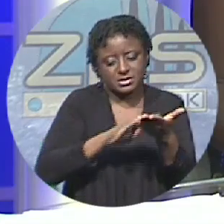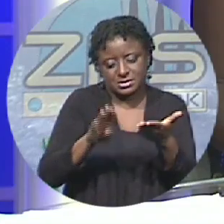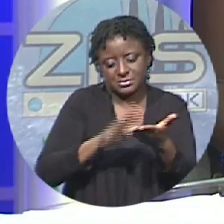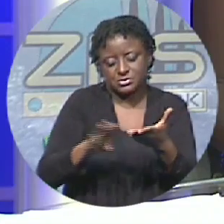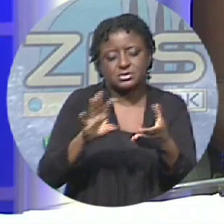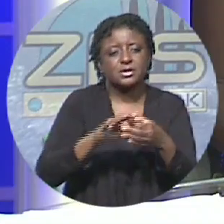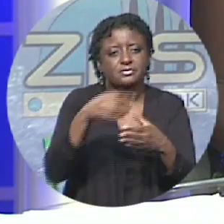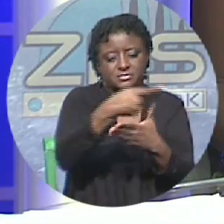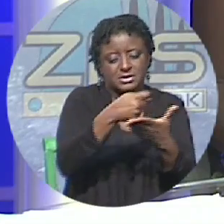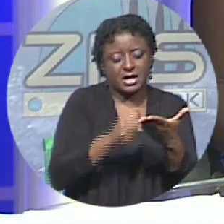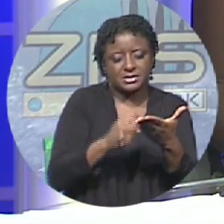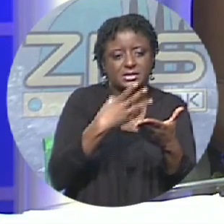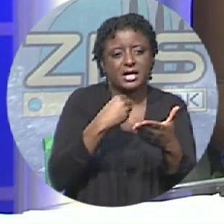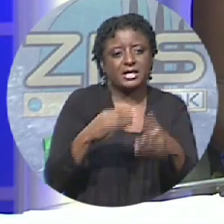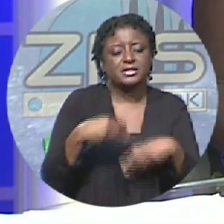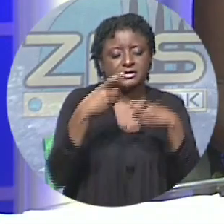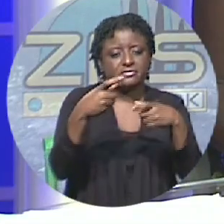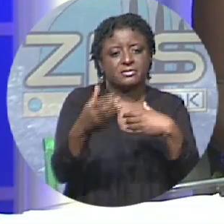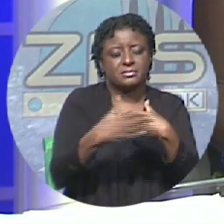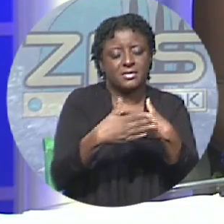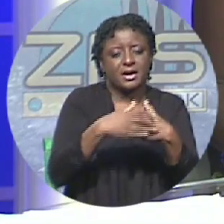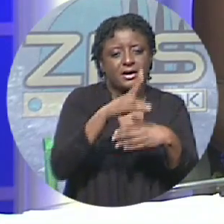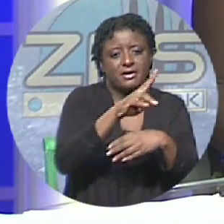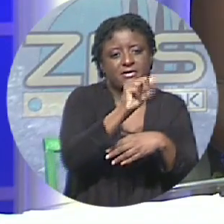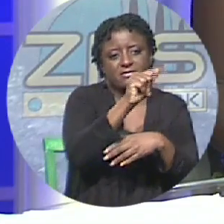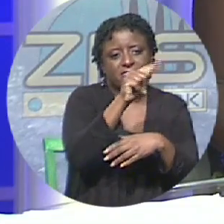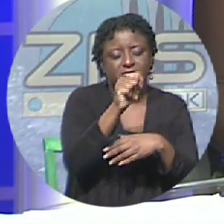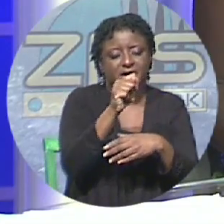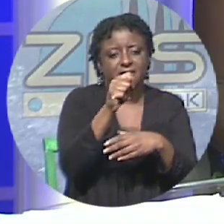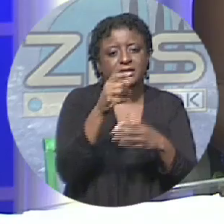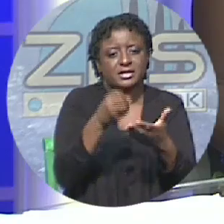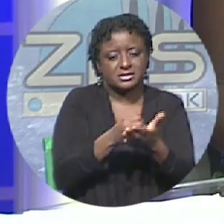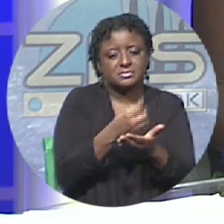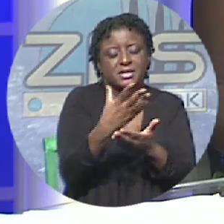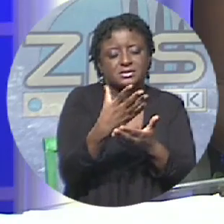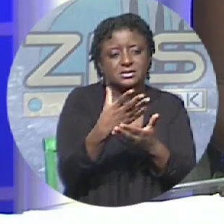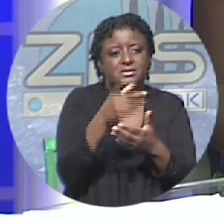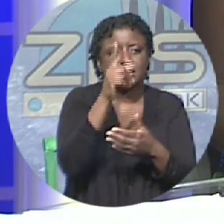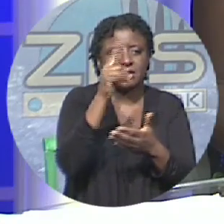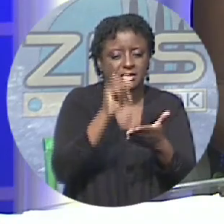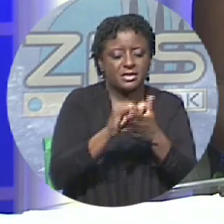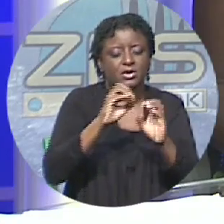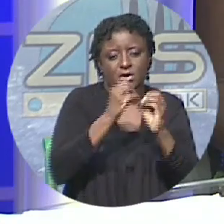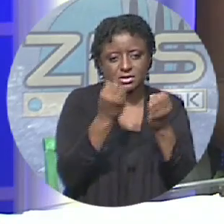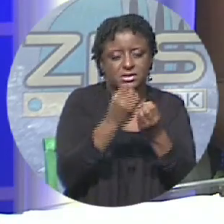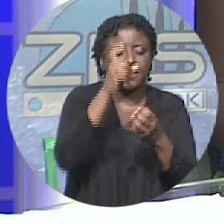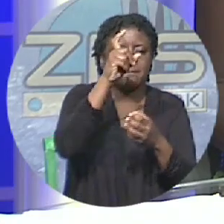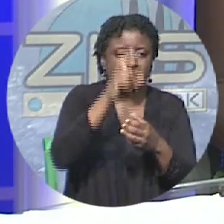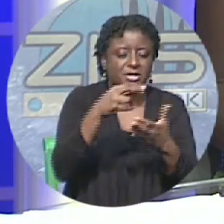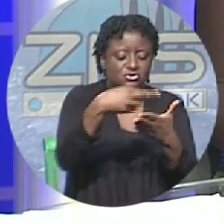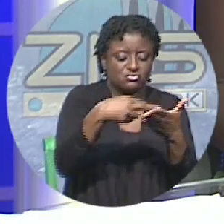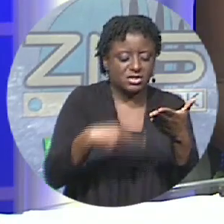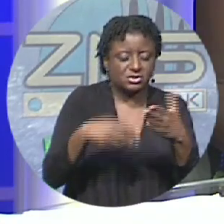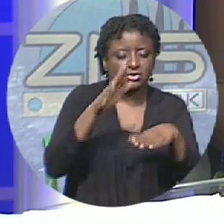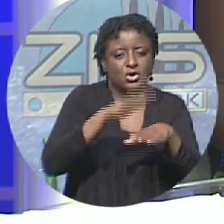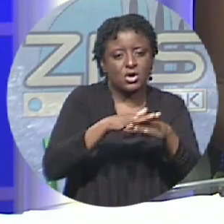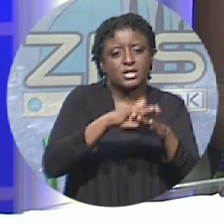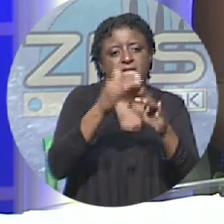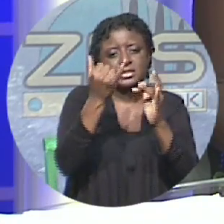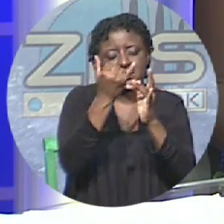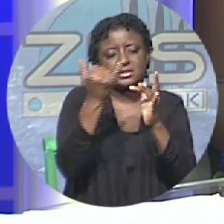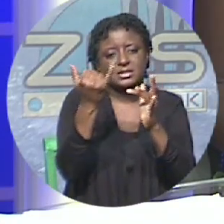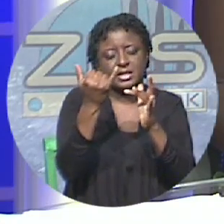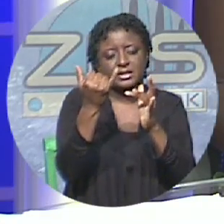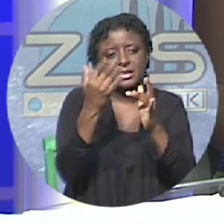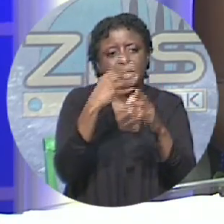VAT expenses. Charities must register online and obtain a tax identification number and must ensure that the TIN is